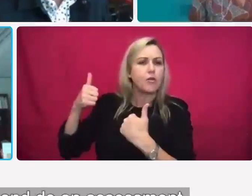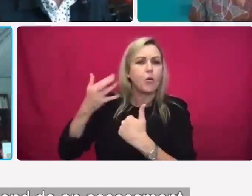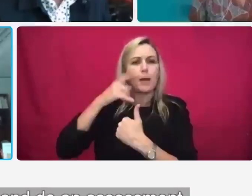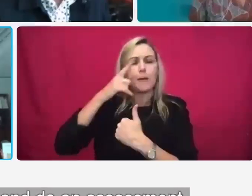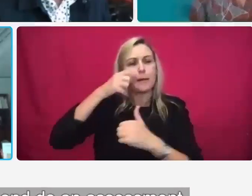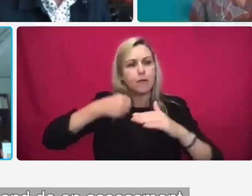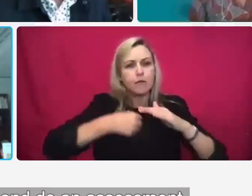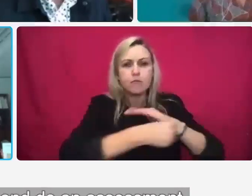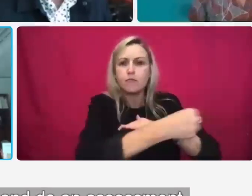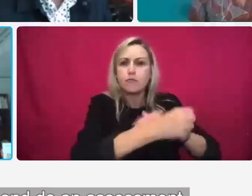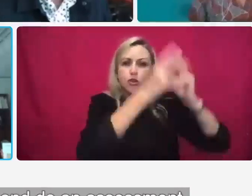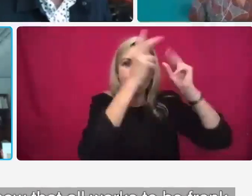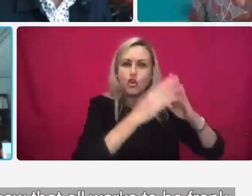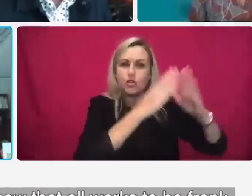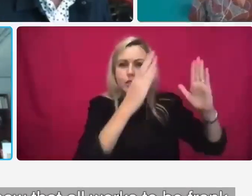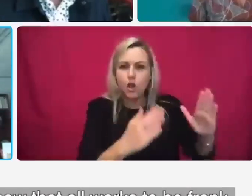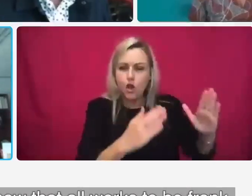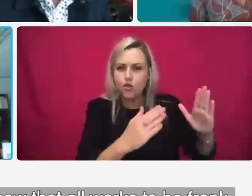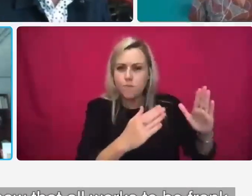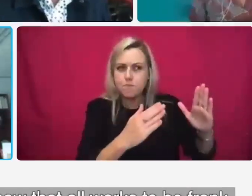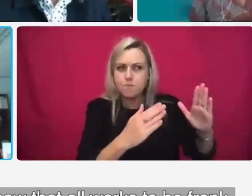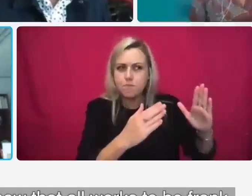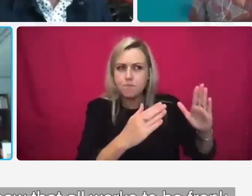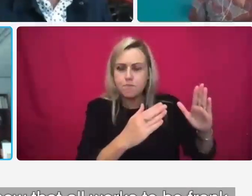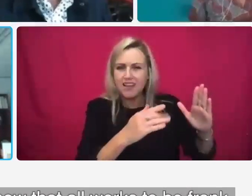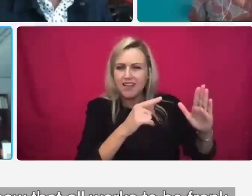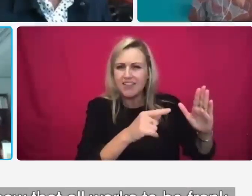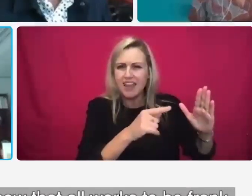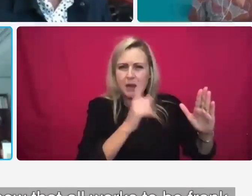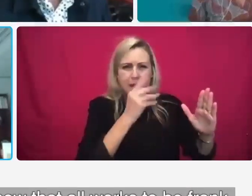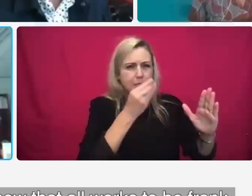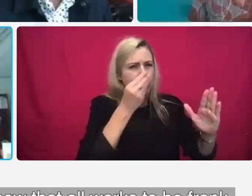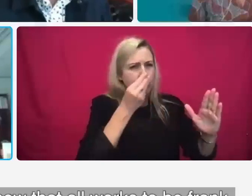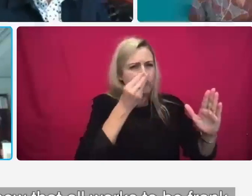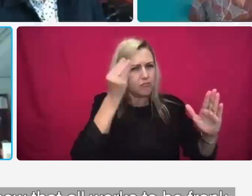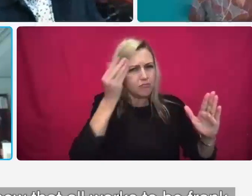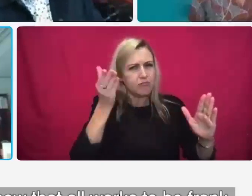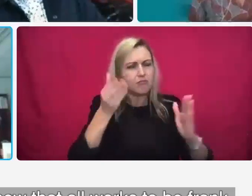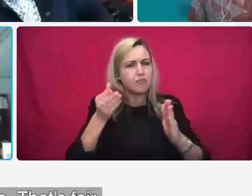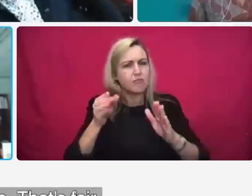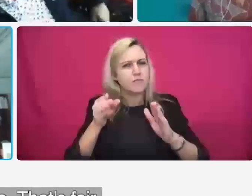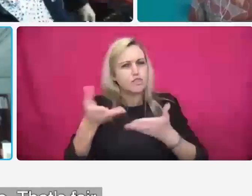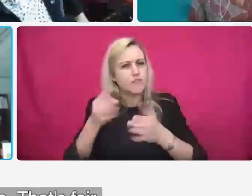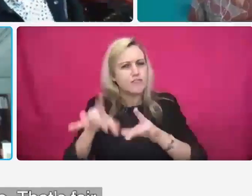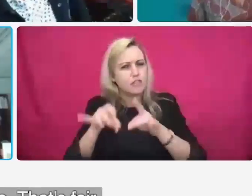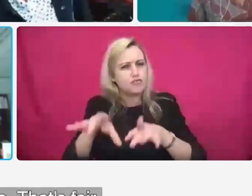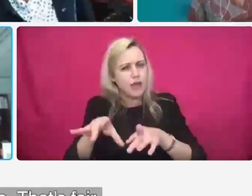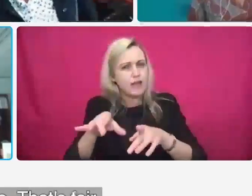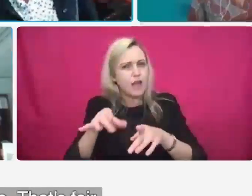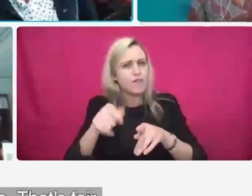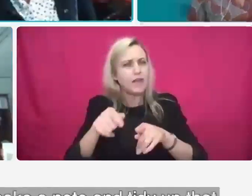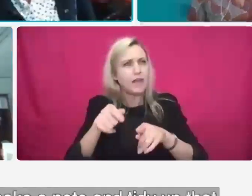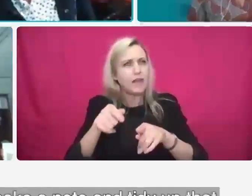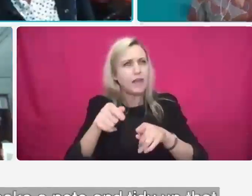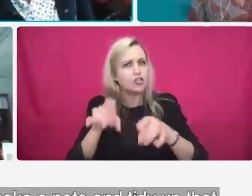that we need to go and do an assessment. But I'm not exactly sure how that all works, to be frank. Okay, no,